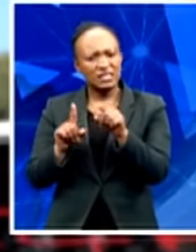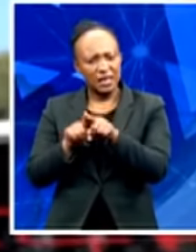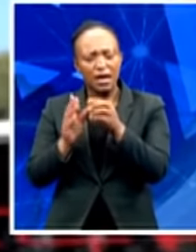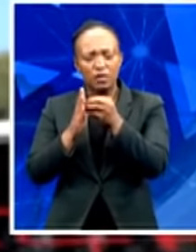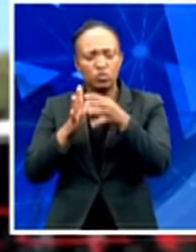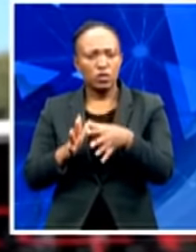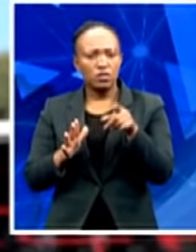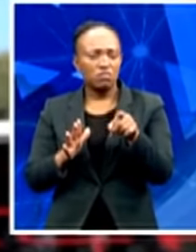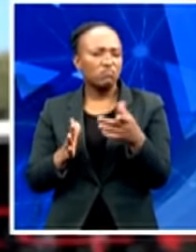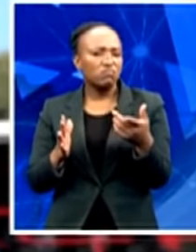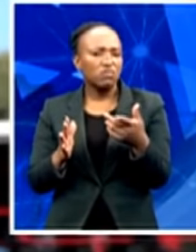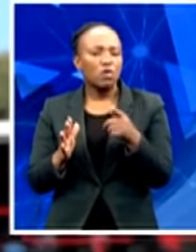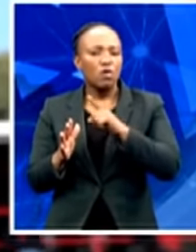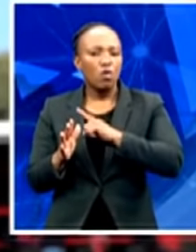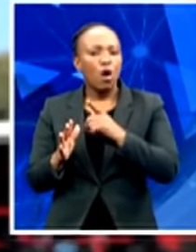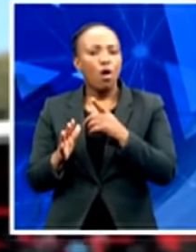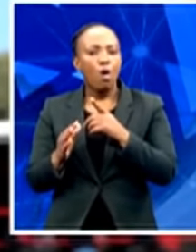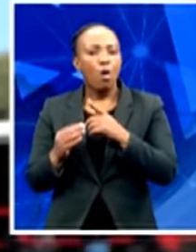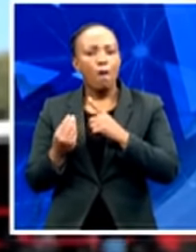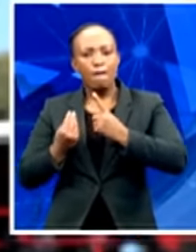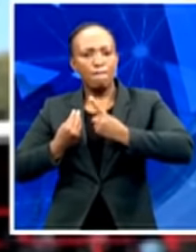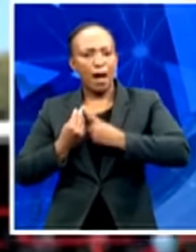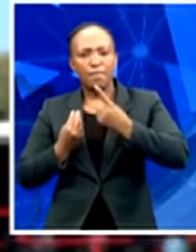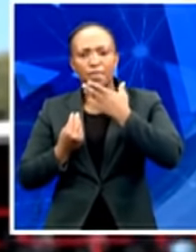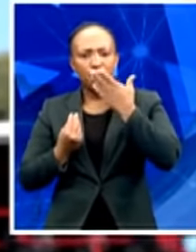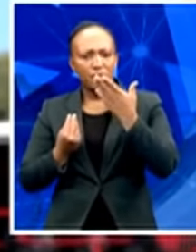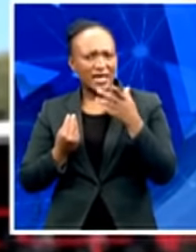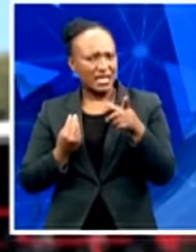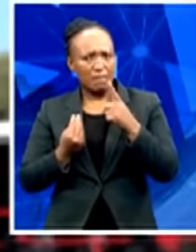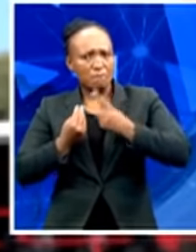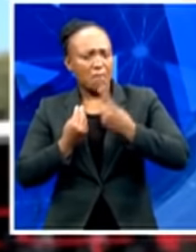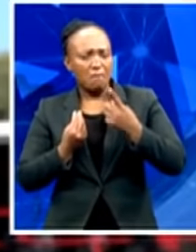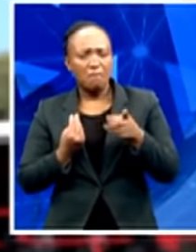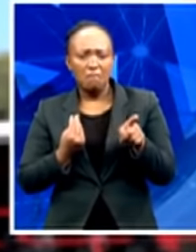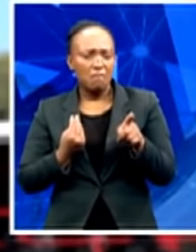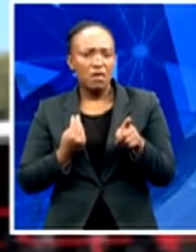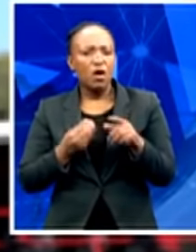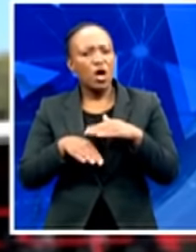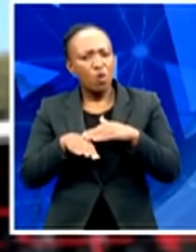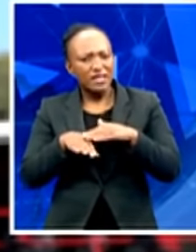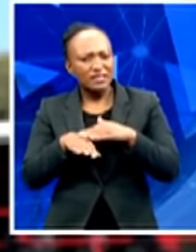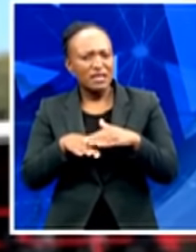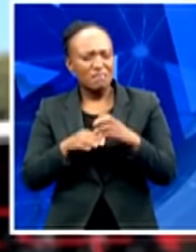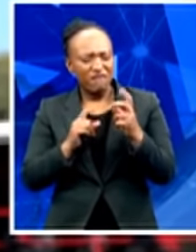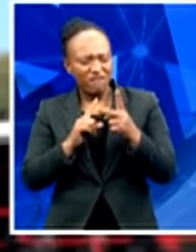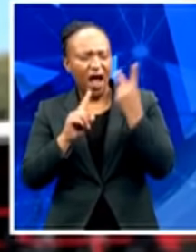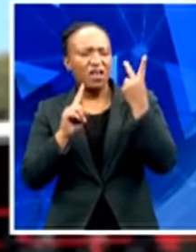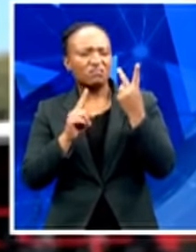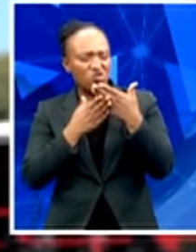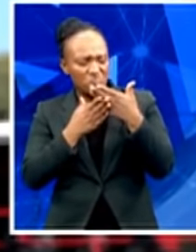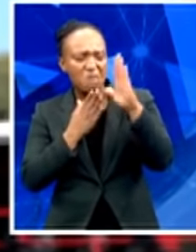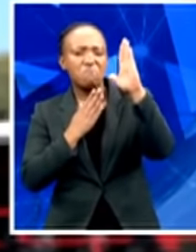punishment, but that was not even corporal punishment. That was a racist act, violent act, to remove a young man from the